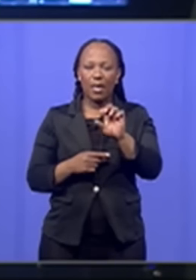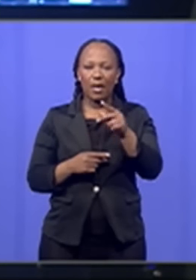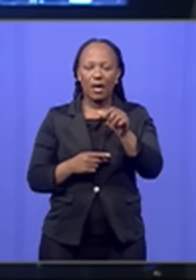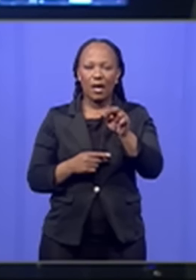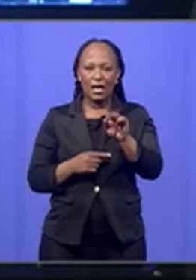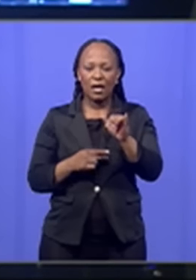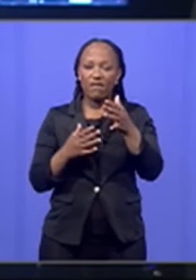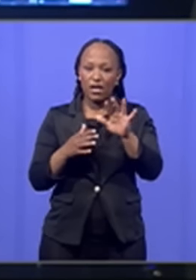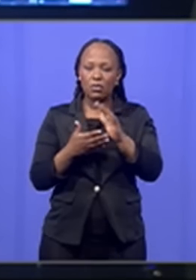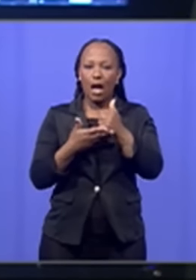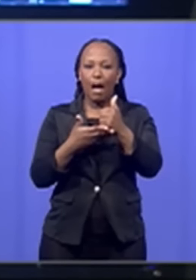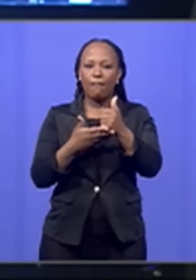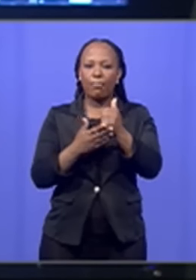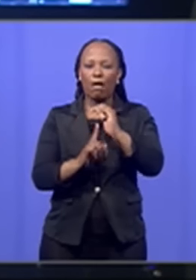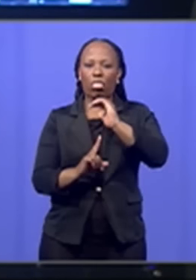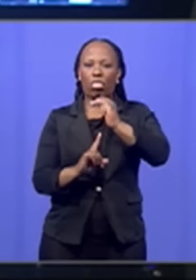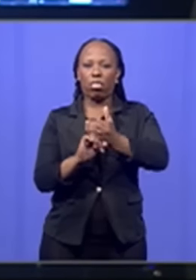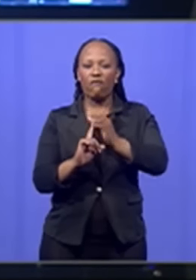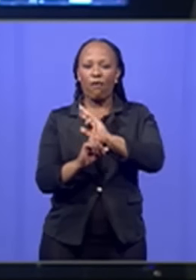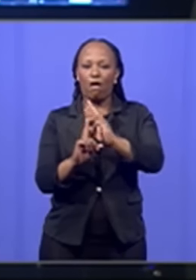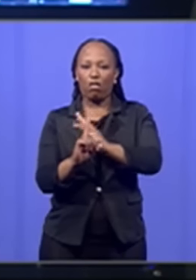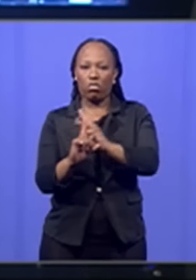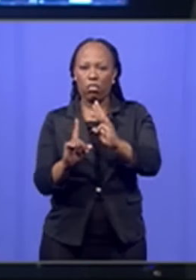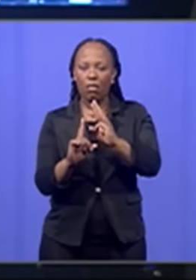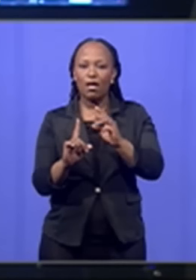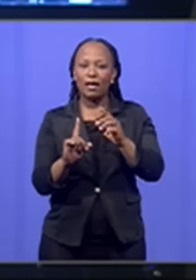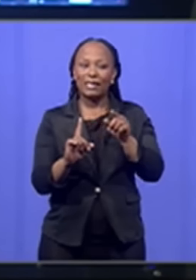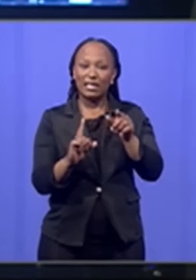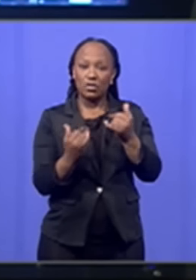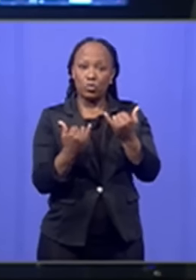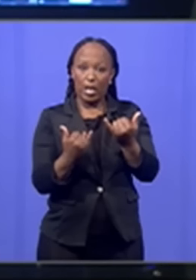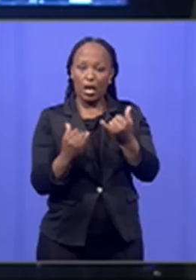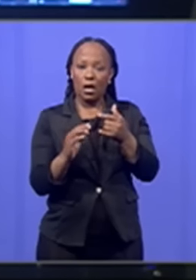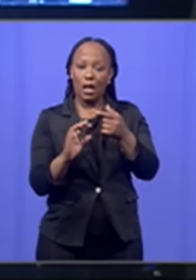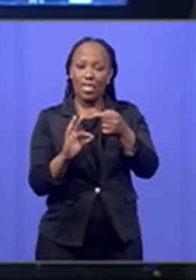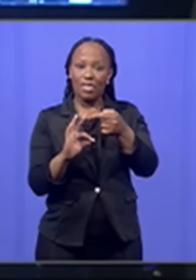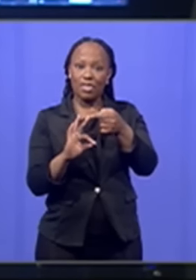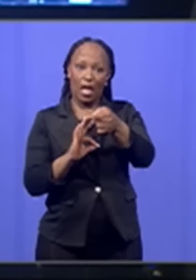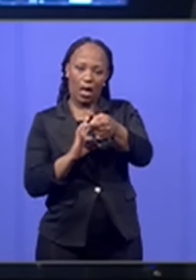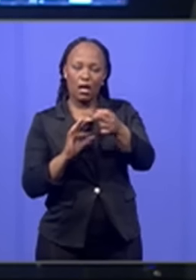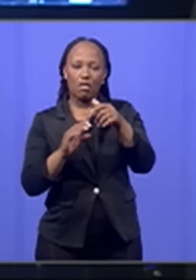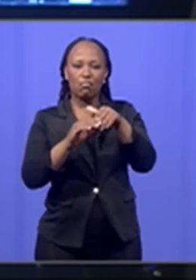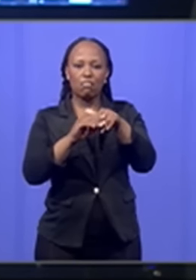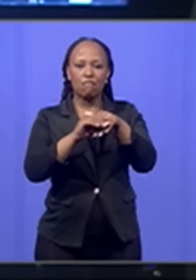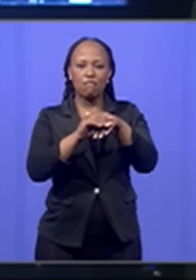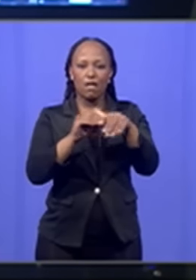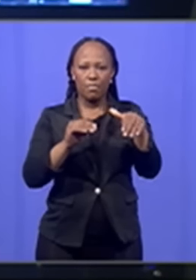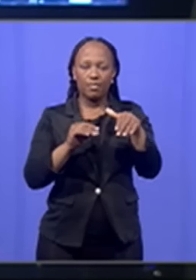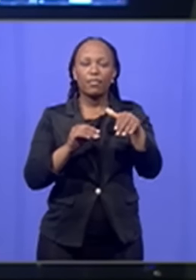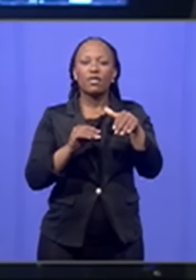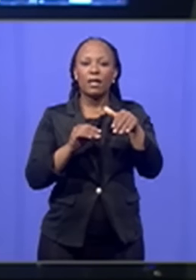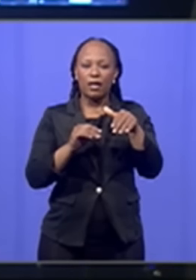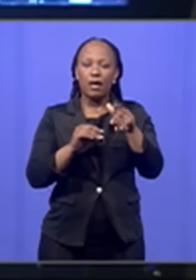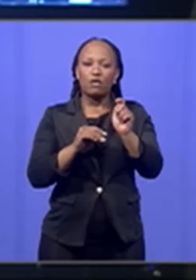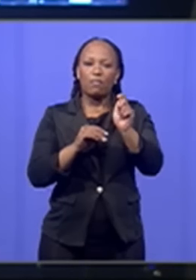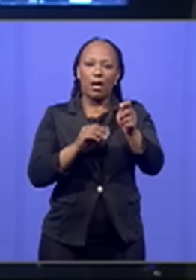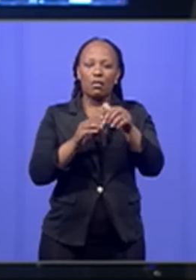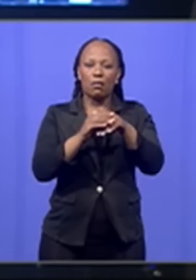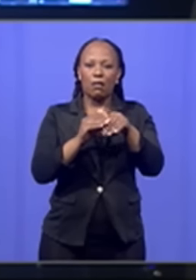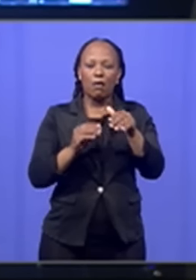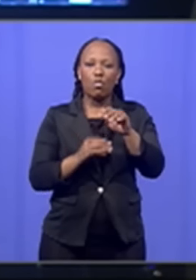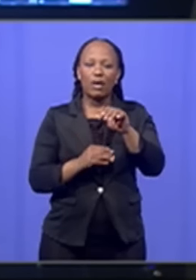kgine mosebetsing. Mkhwanazi le Bihari ba lokolotswe ka beili ya diranta tse dikete tse 50 ka jeno ke lekgotla la dinyewe la Mastrata